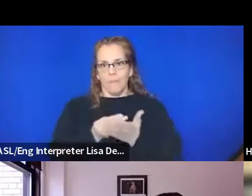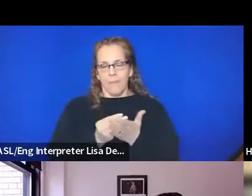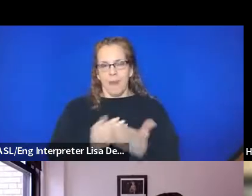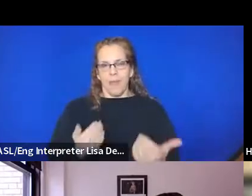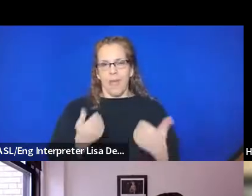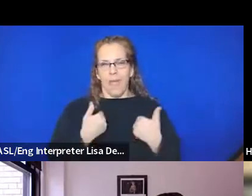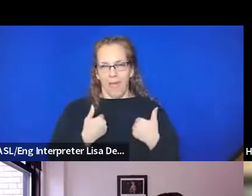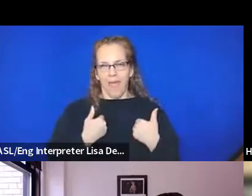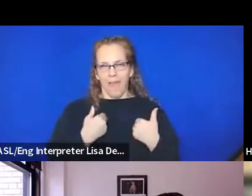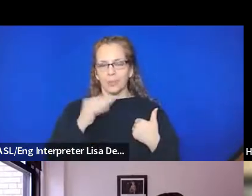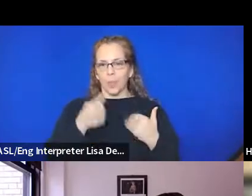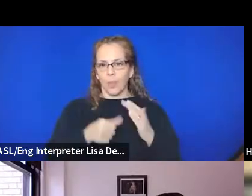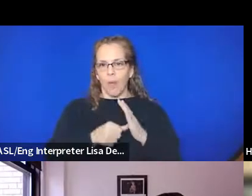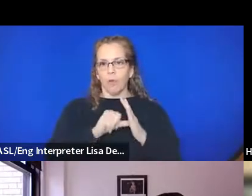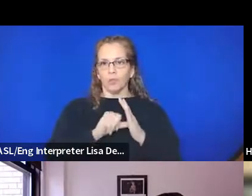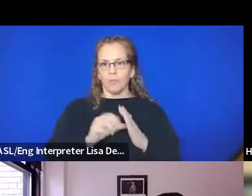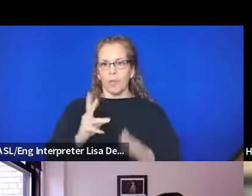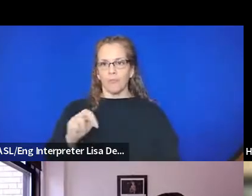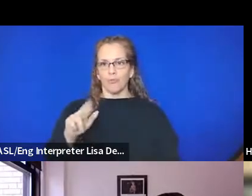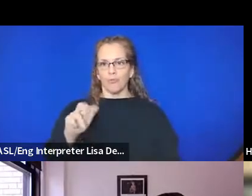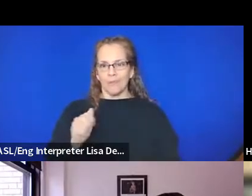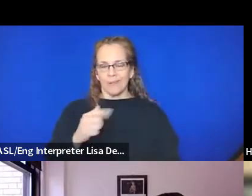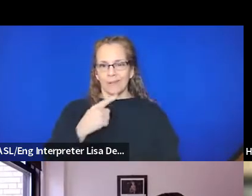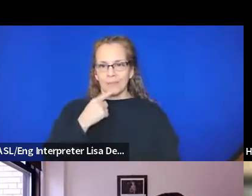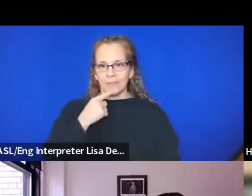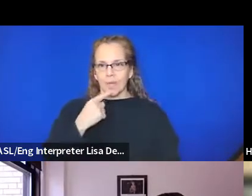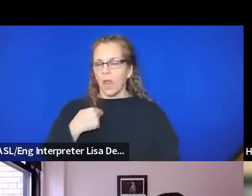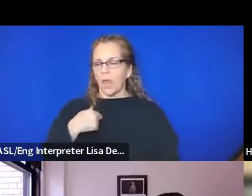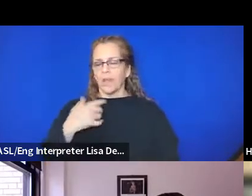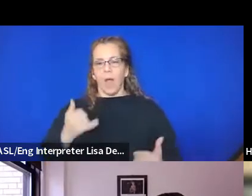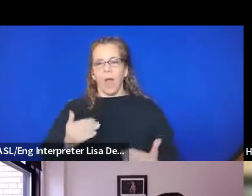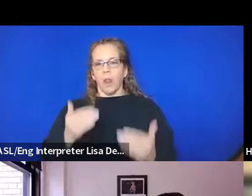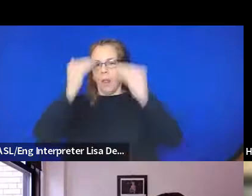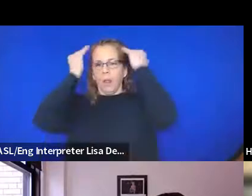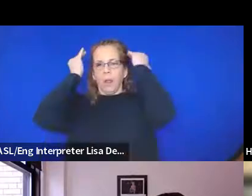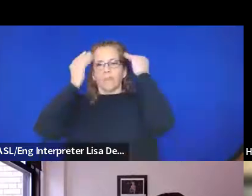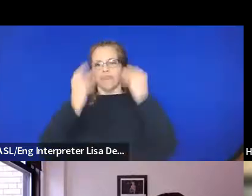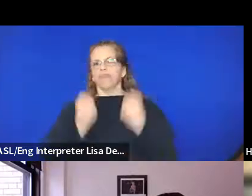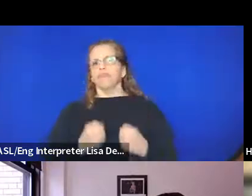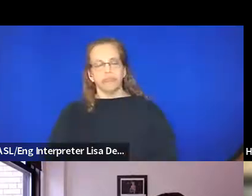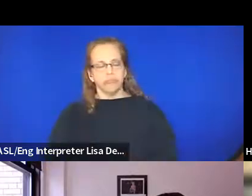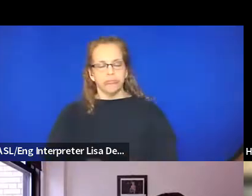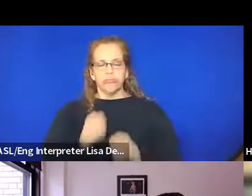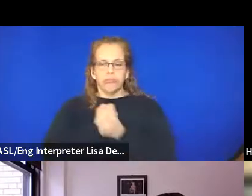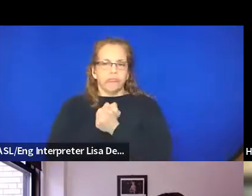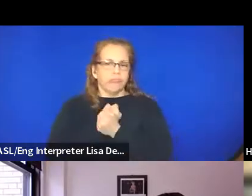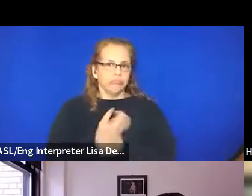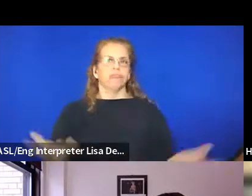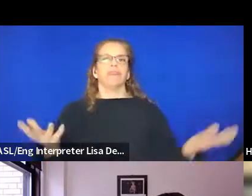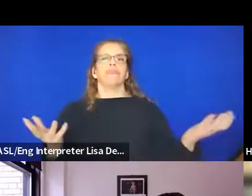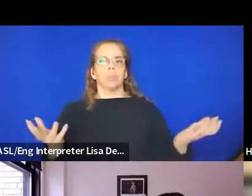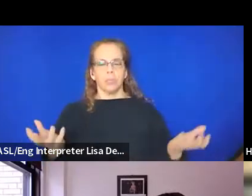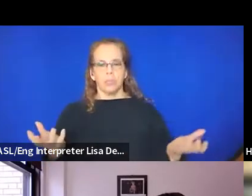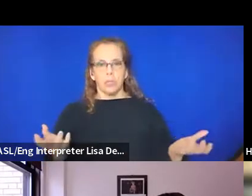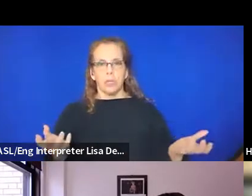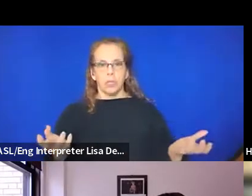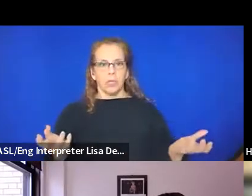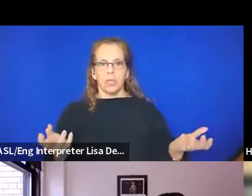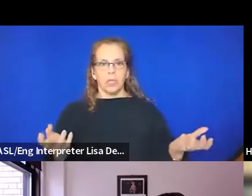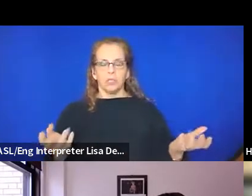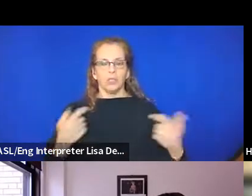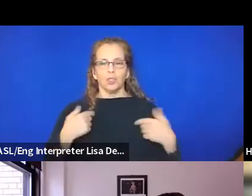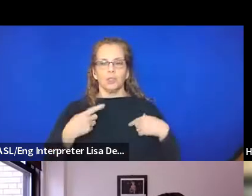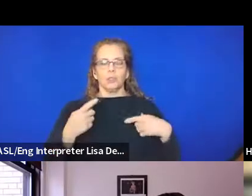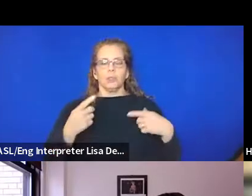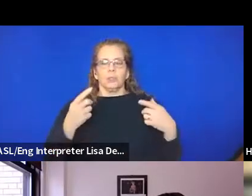saying about burnout. A lot of the burnout comes not only from, running into your margins